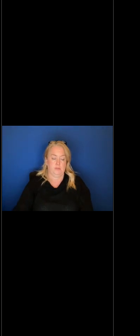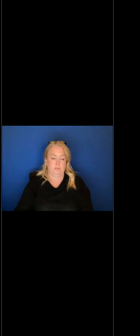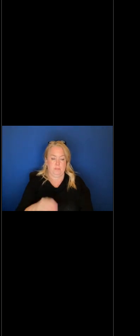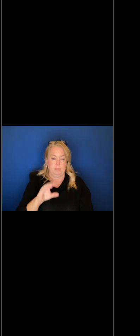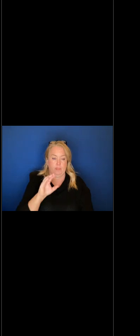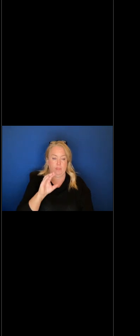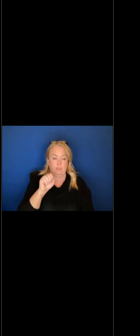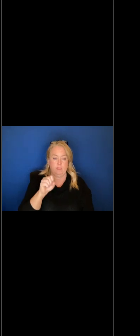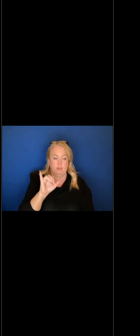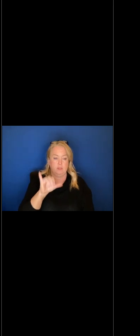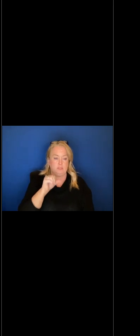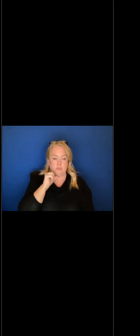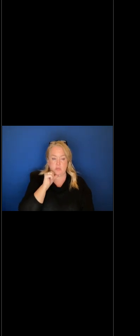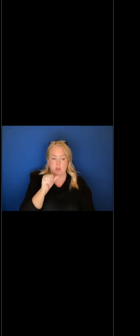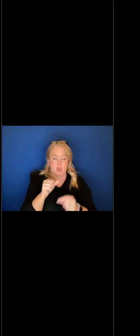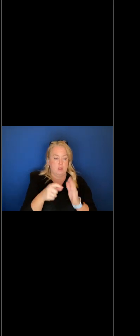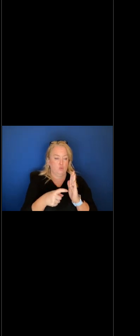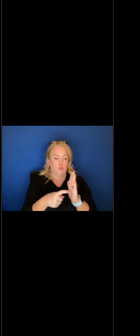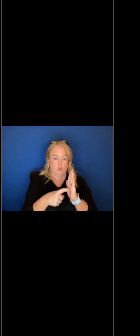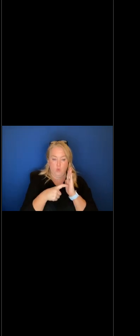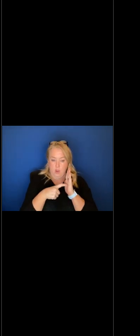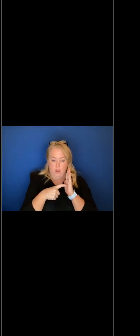not required to be in Braille.